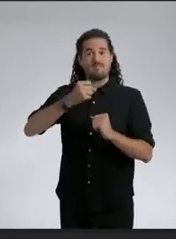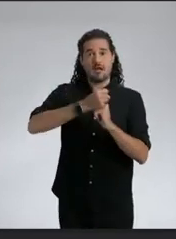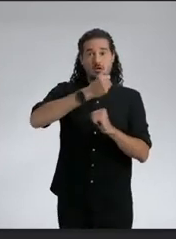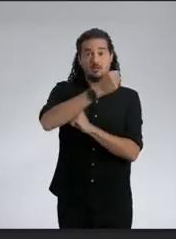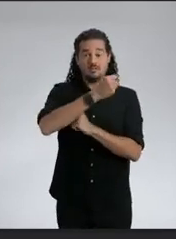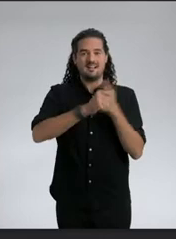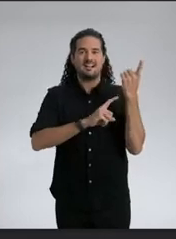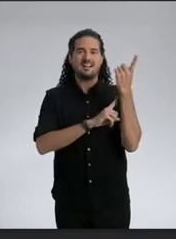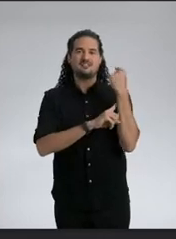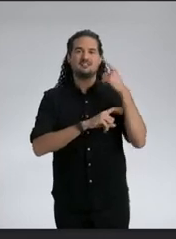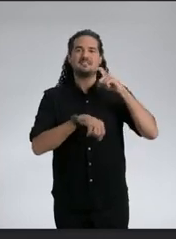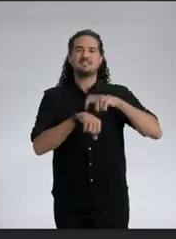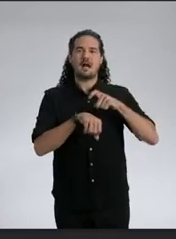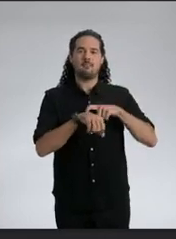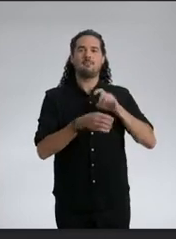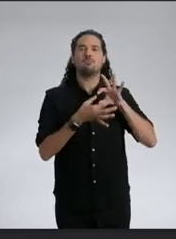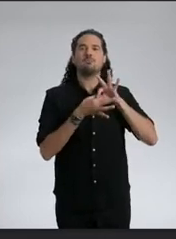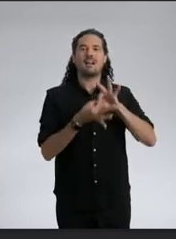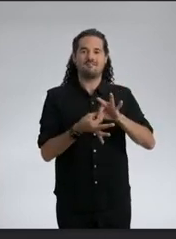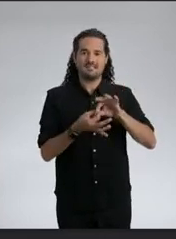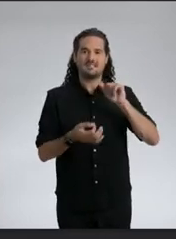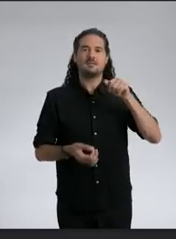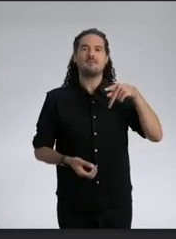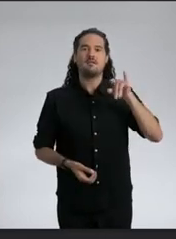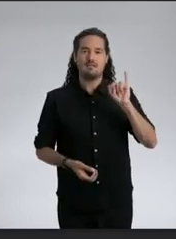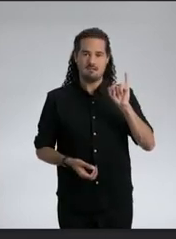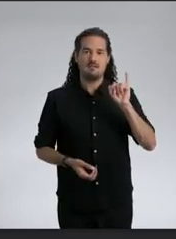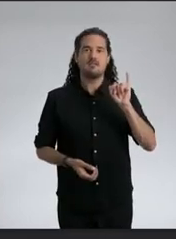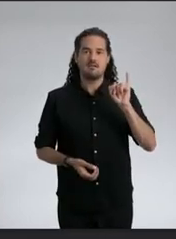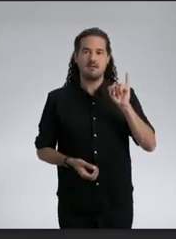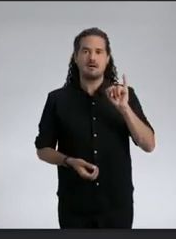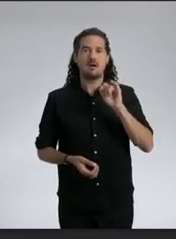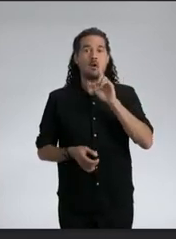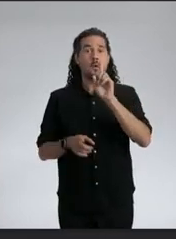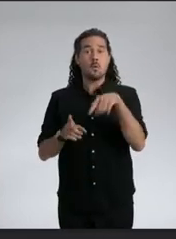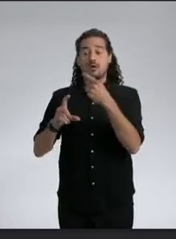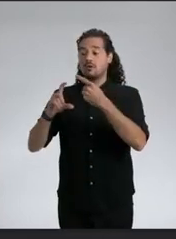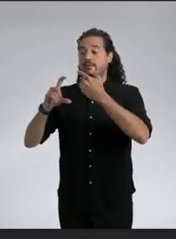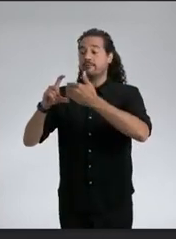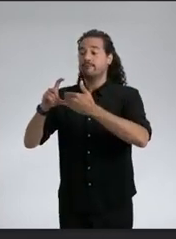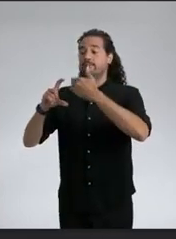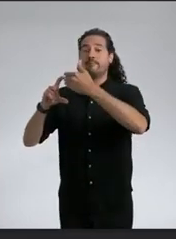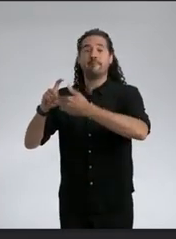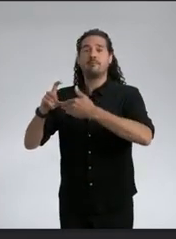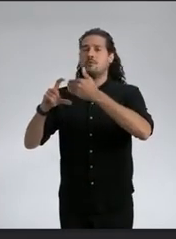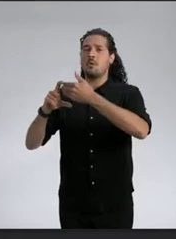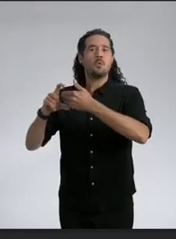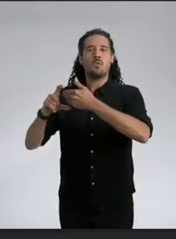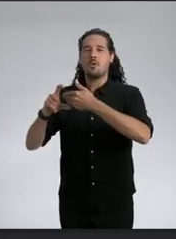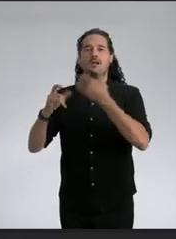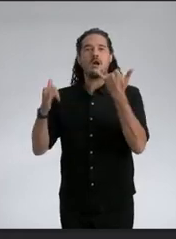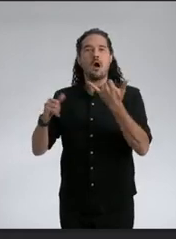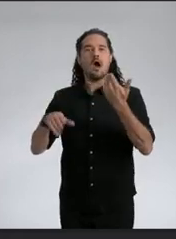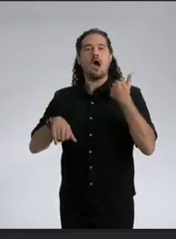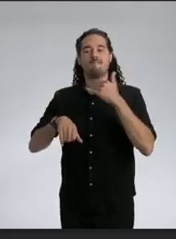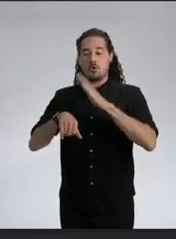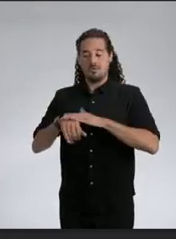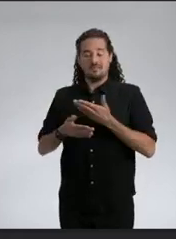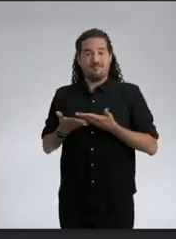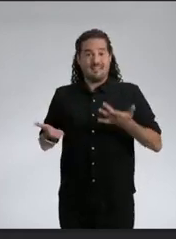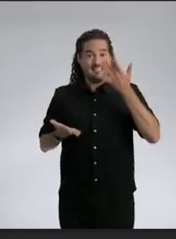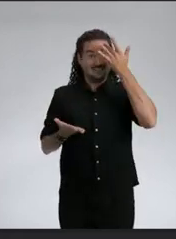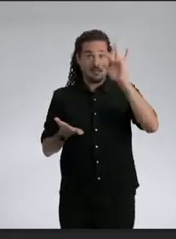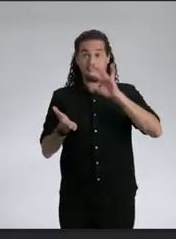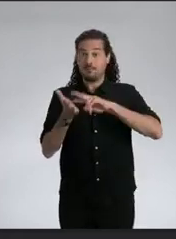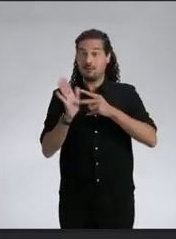API, we are going beyond simply rotating the stack with on-device intelligence. Now we can give your widget